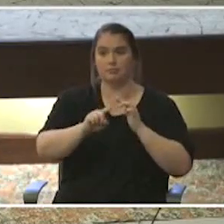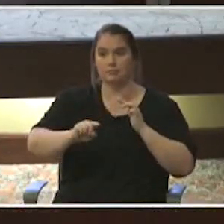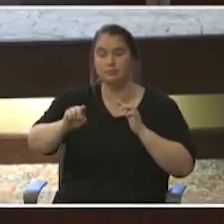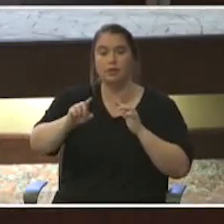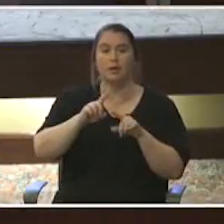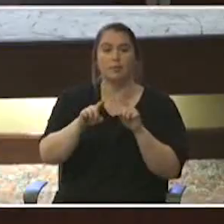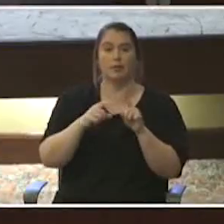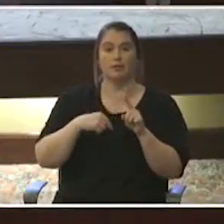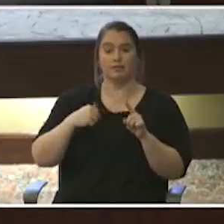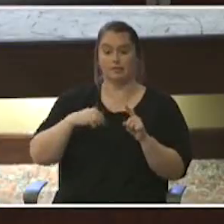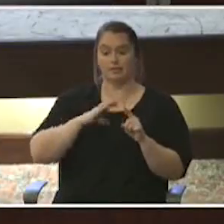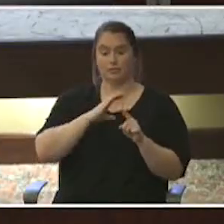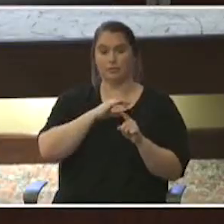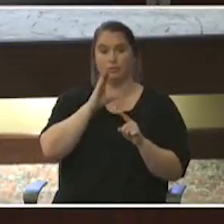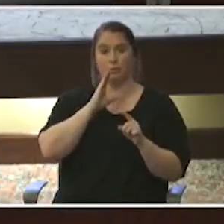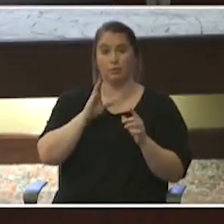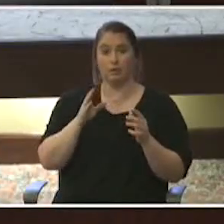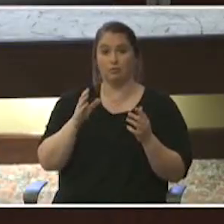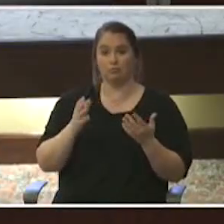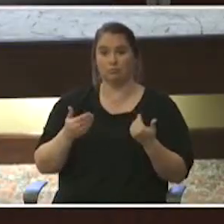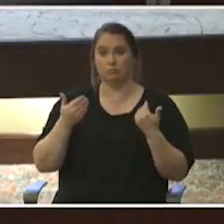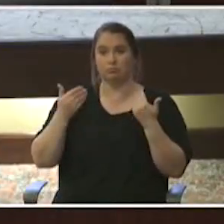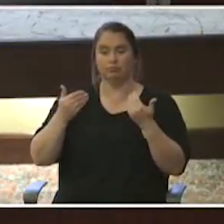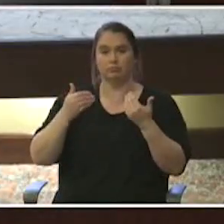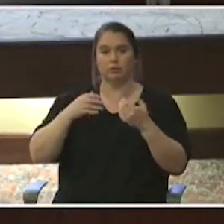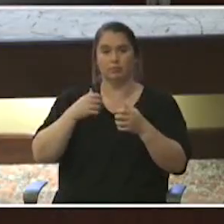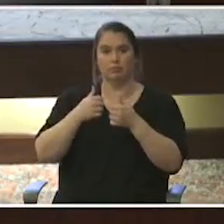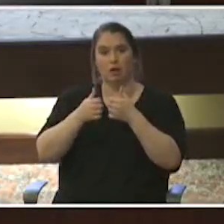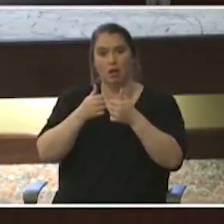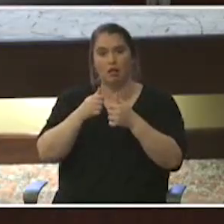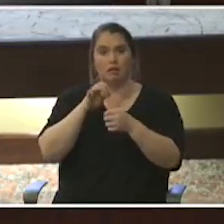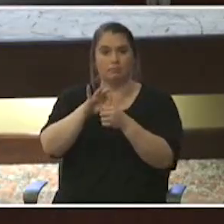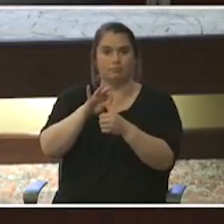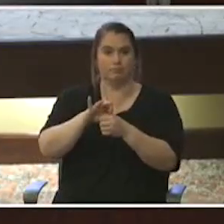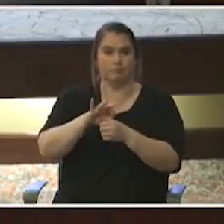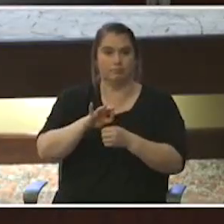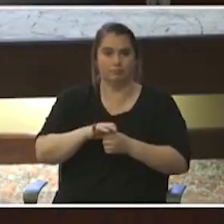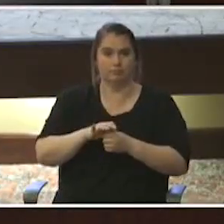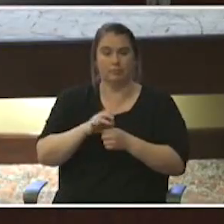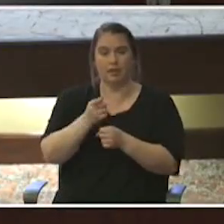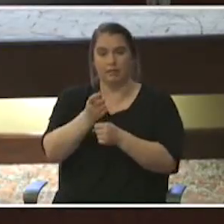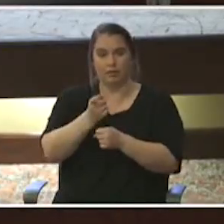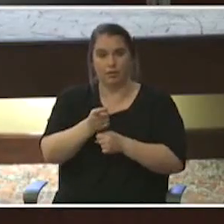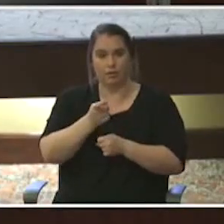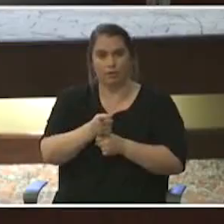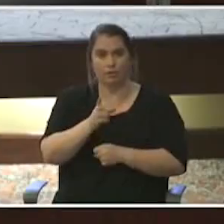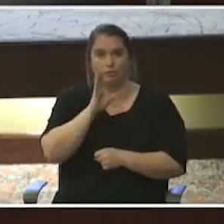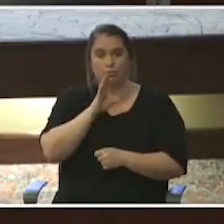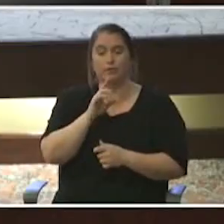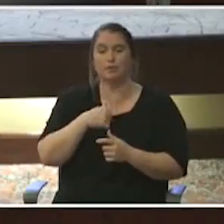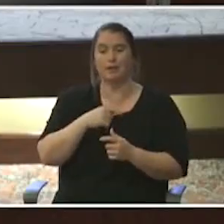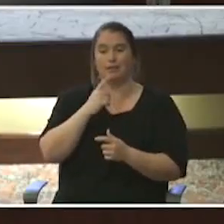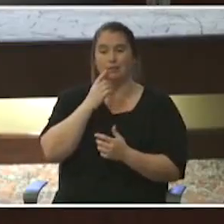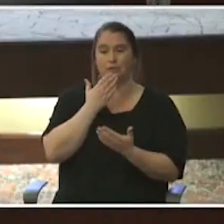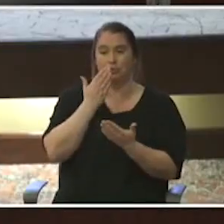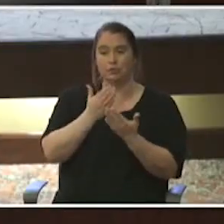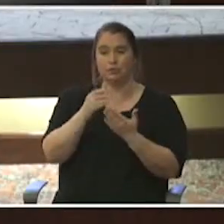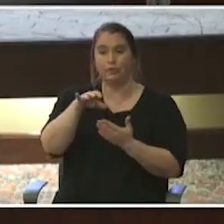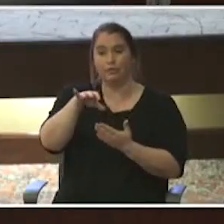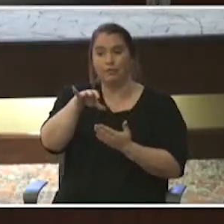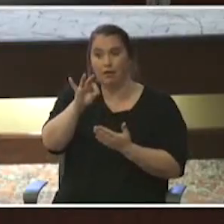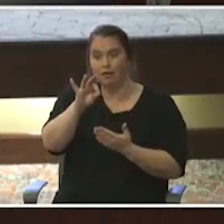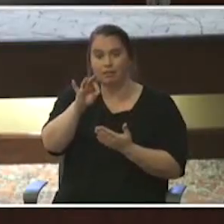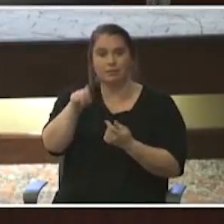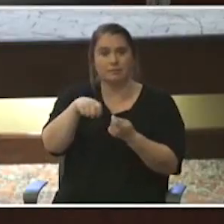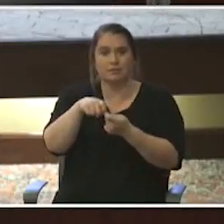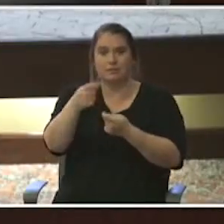for turnover every year. At least half of us are on the ballot every year. So I think it's important to codify something to